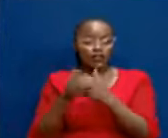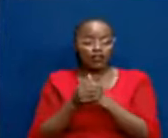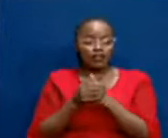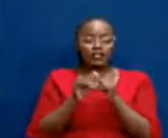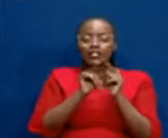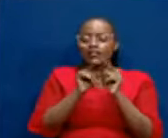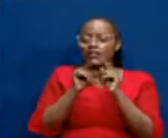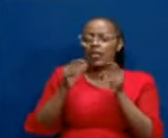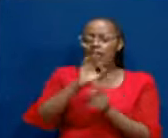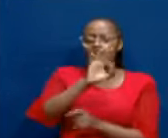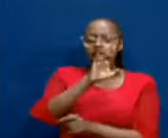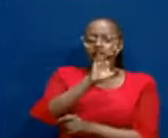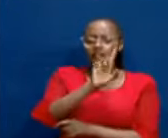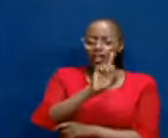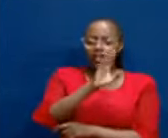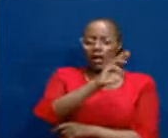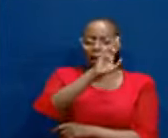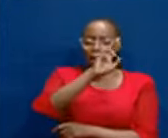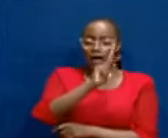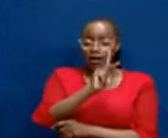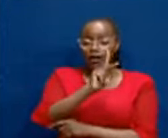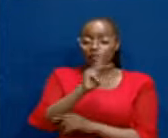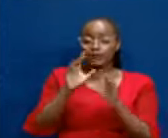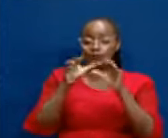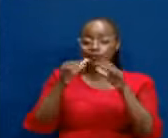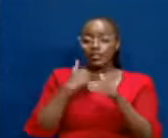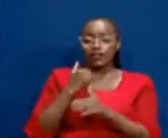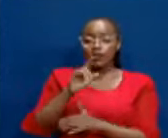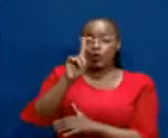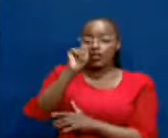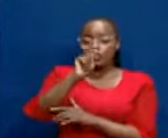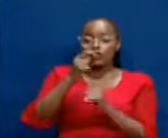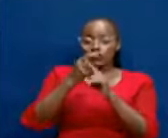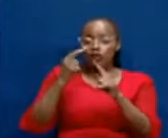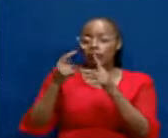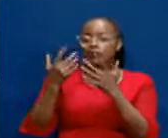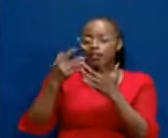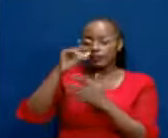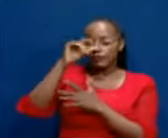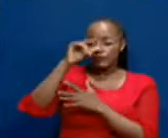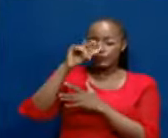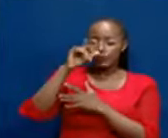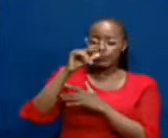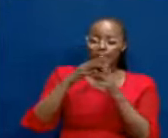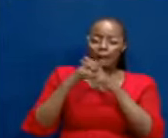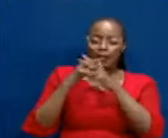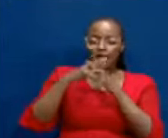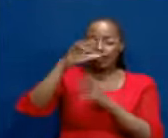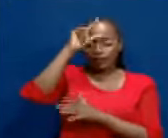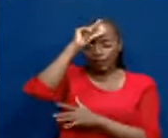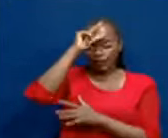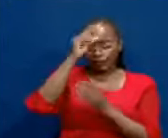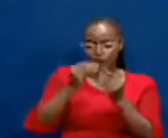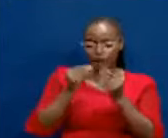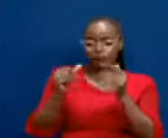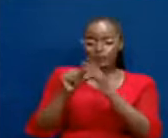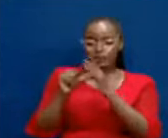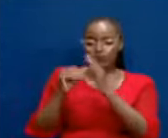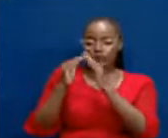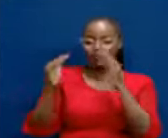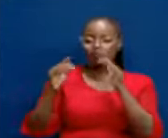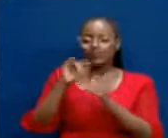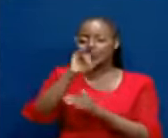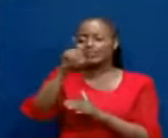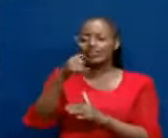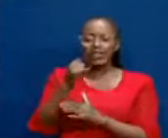Mac, they have almost a guarantee of about $1 trillion from the US government to deal with issues of housing. So this is not an abstract